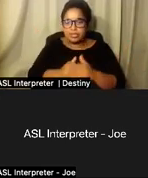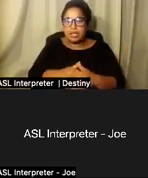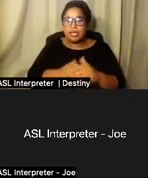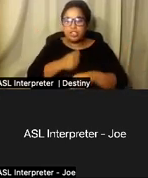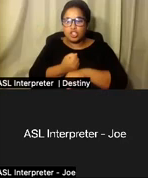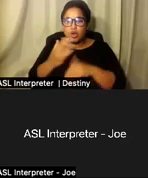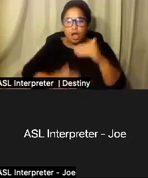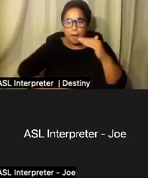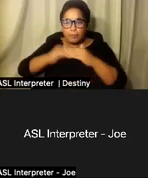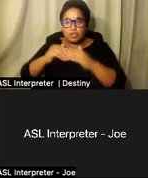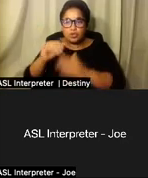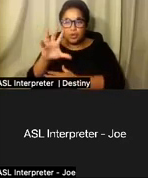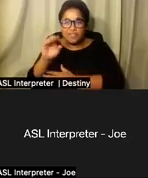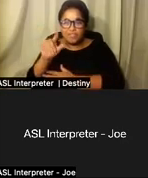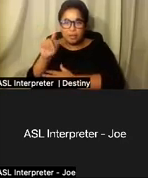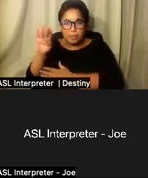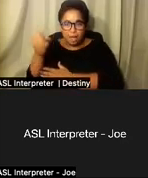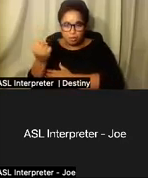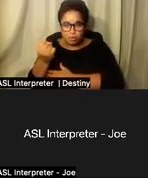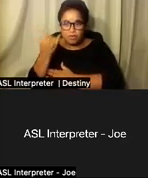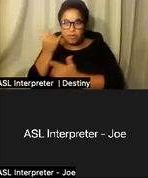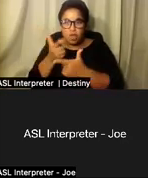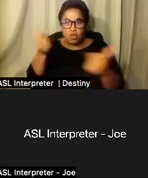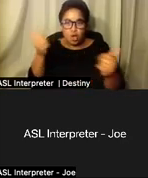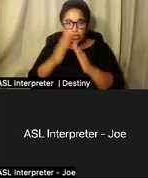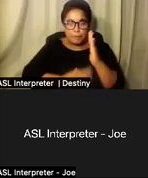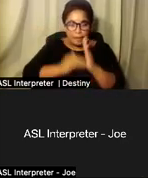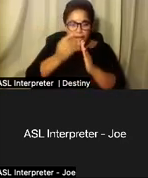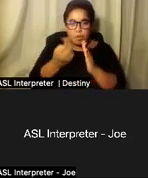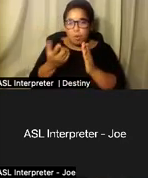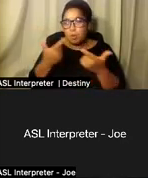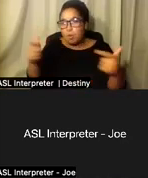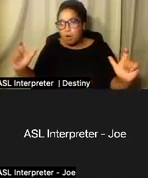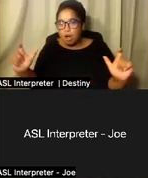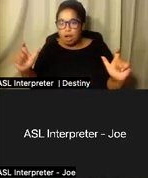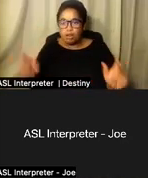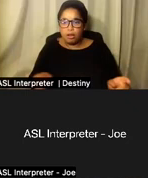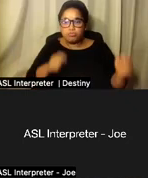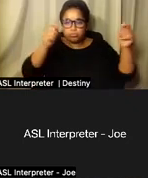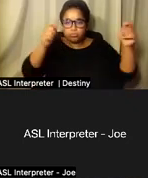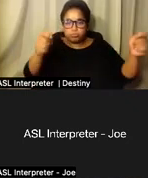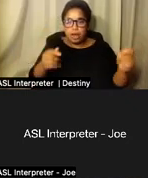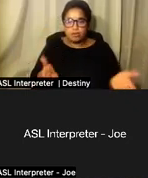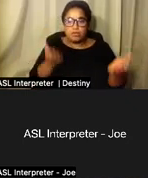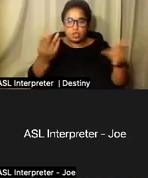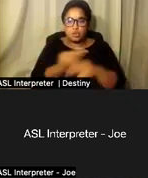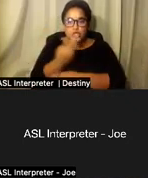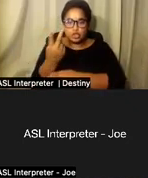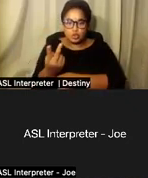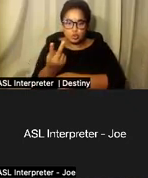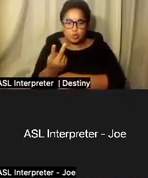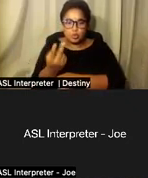pounds. So if you have a larger painting or a larger wall hang, I would recommend using two of these. And then if it's larger,